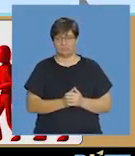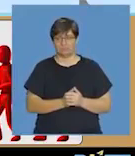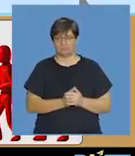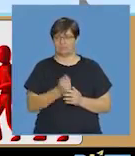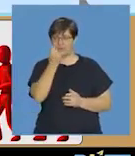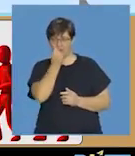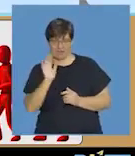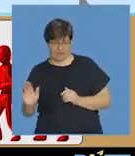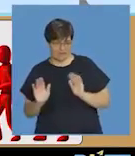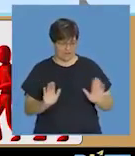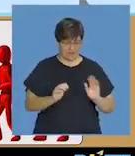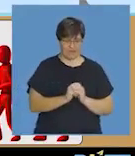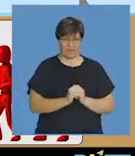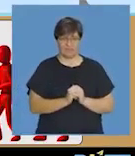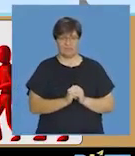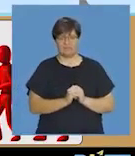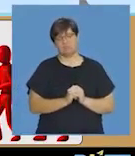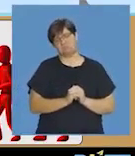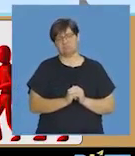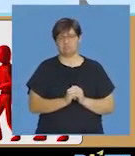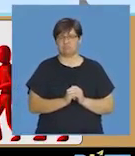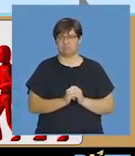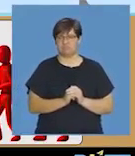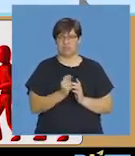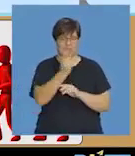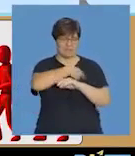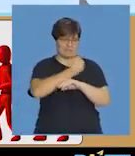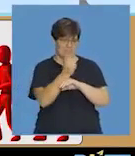our men. Let's put a speedometer.